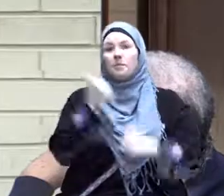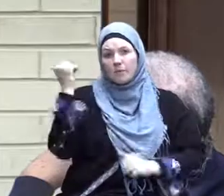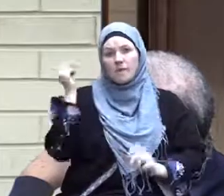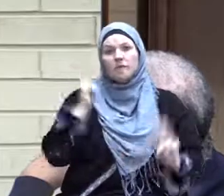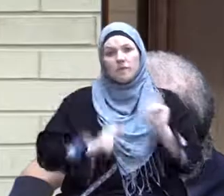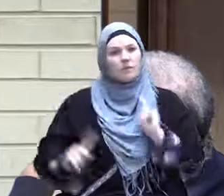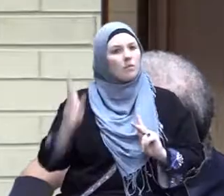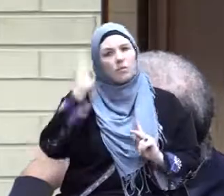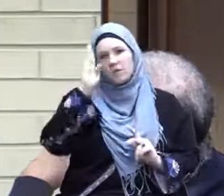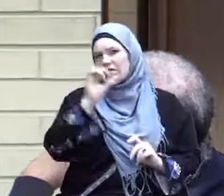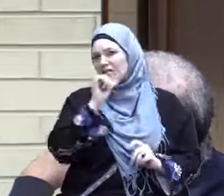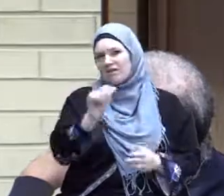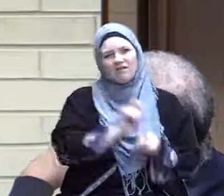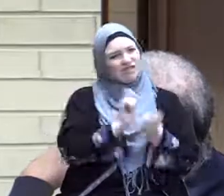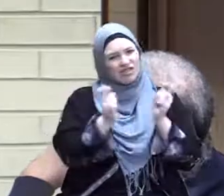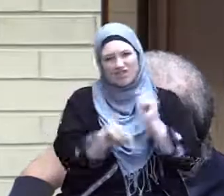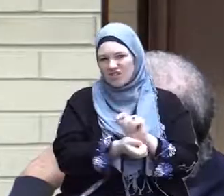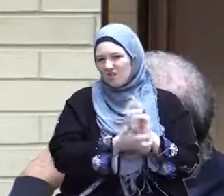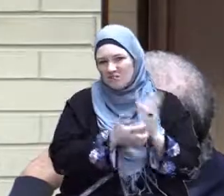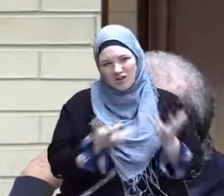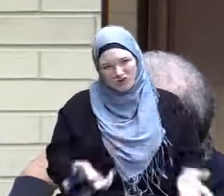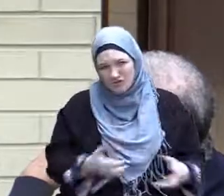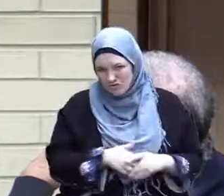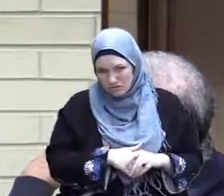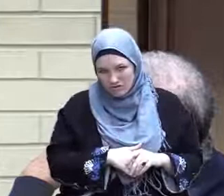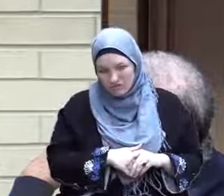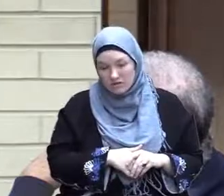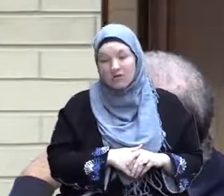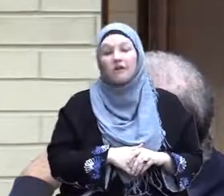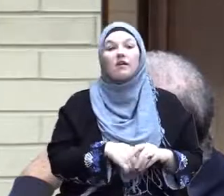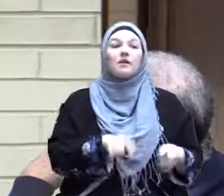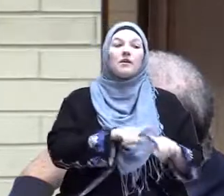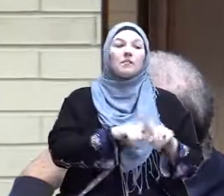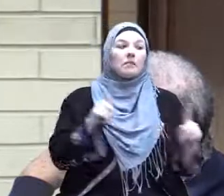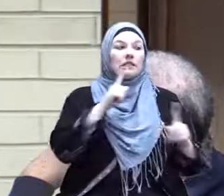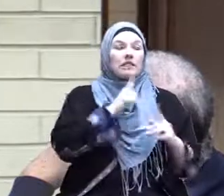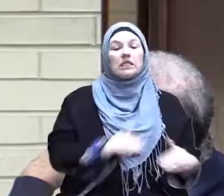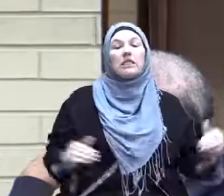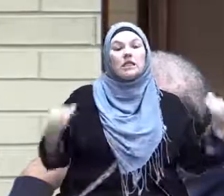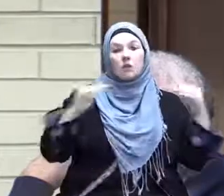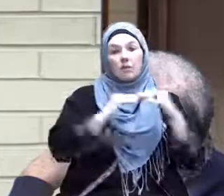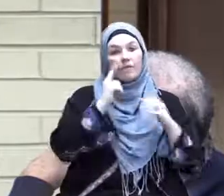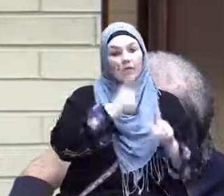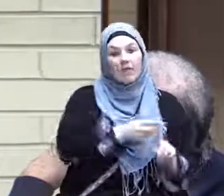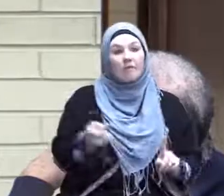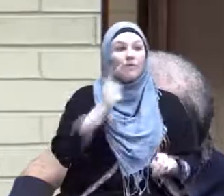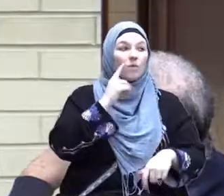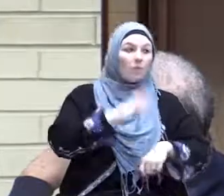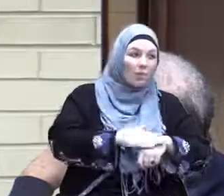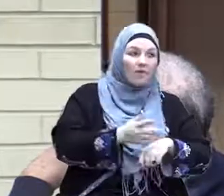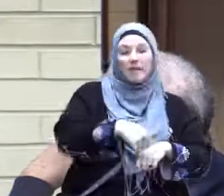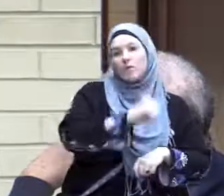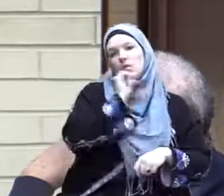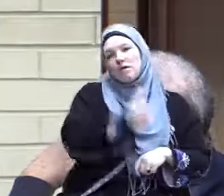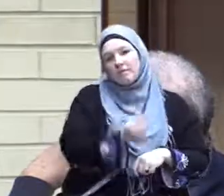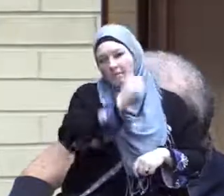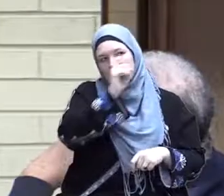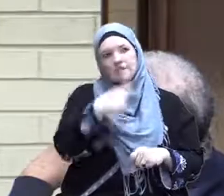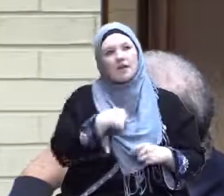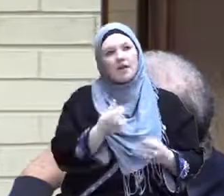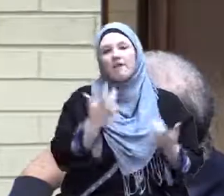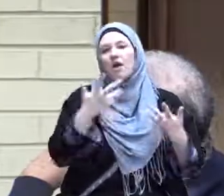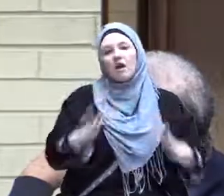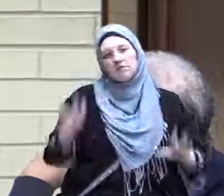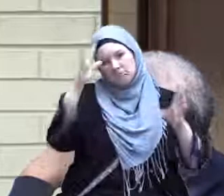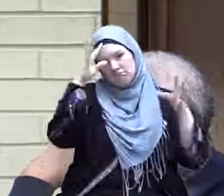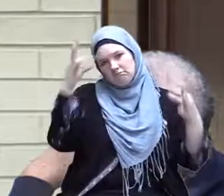majority will not change much. That's where it says it's equal for them, whether you warn them or not, because they have made